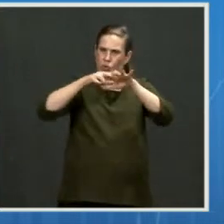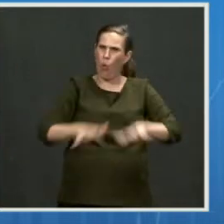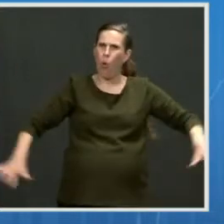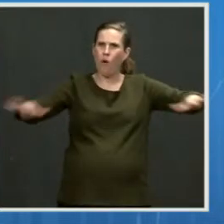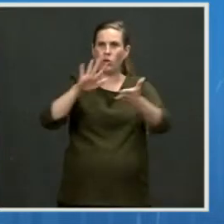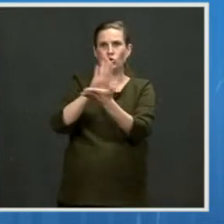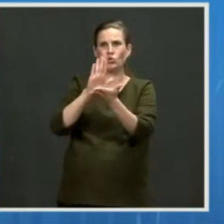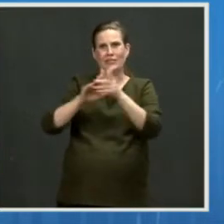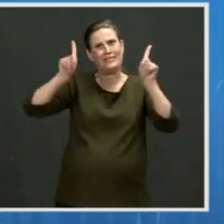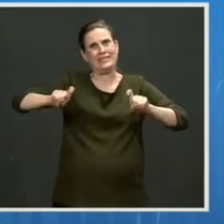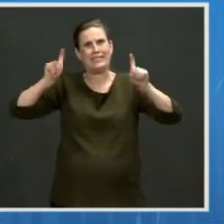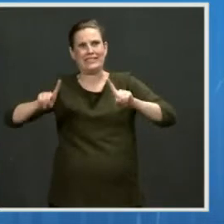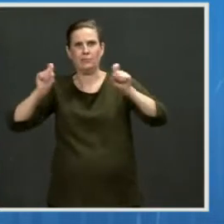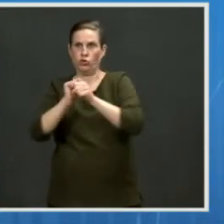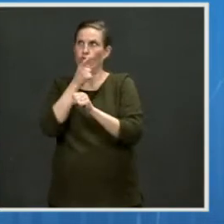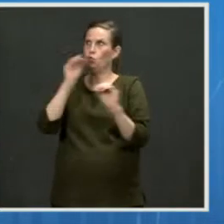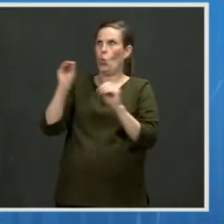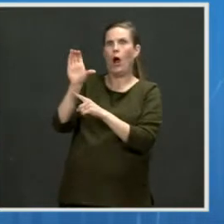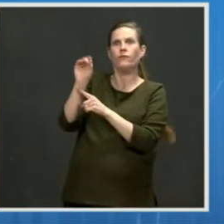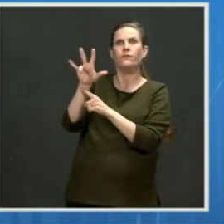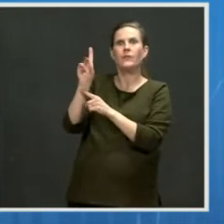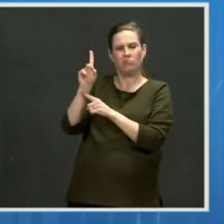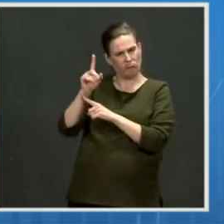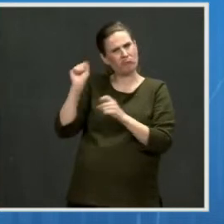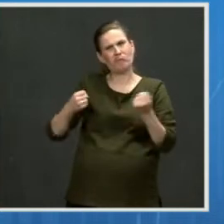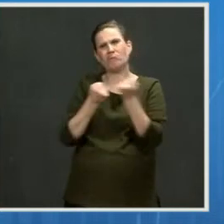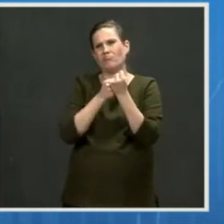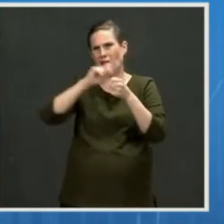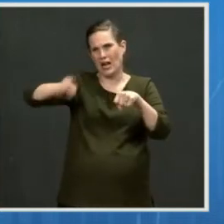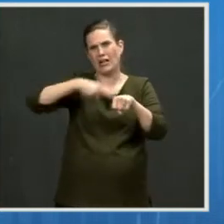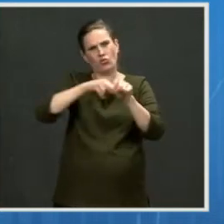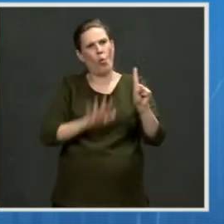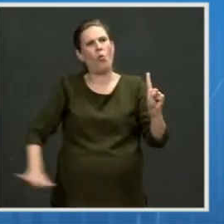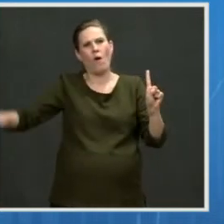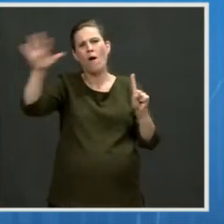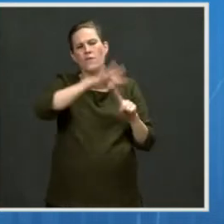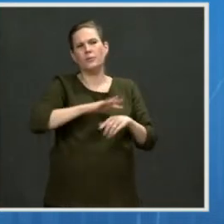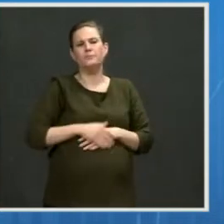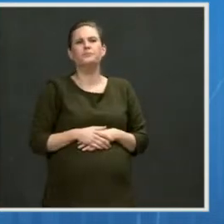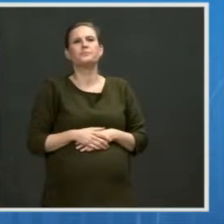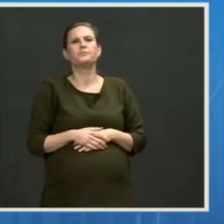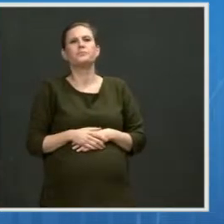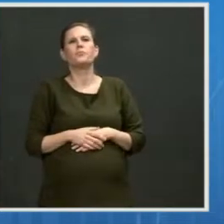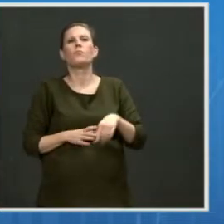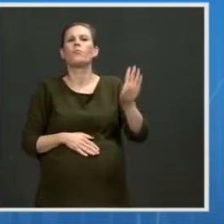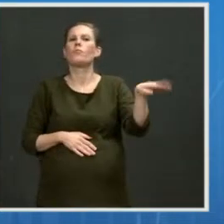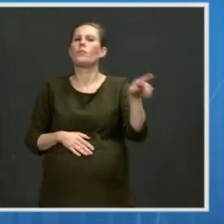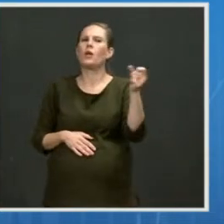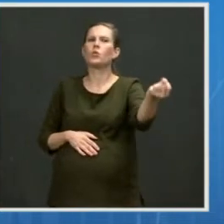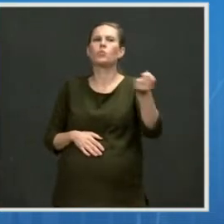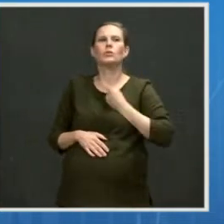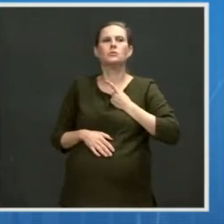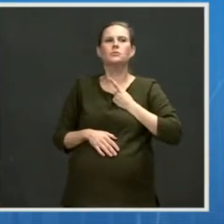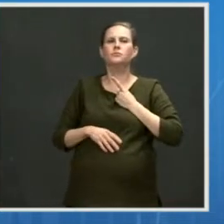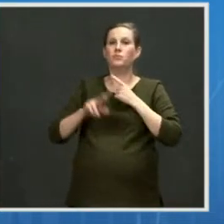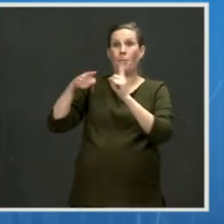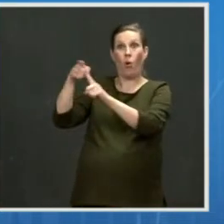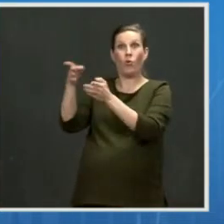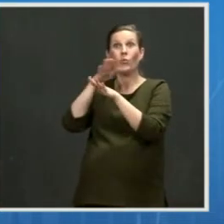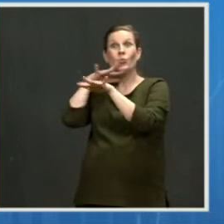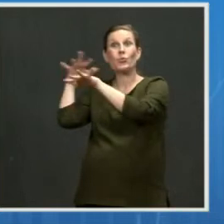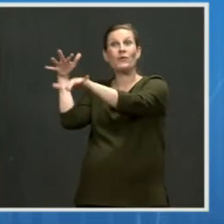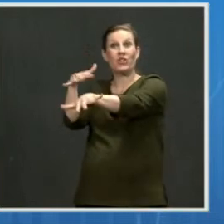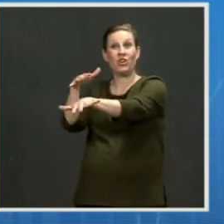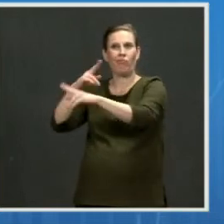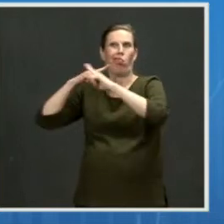In terms of your question about medical supplies in the Suez Canal, we'll get back to you if we hear